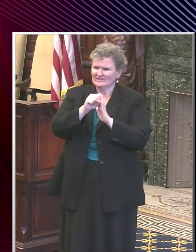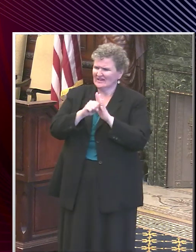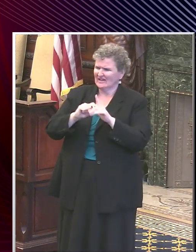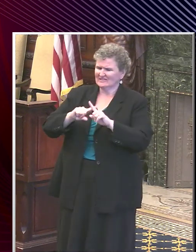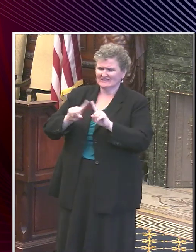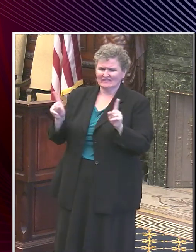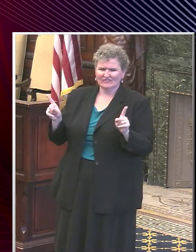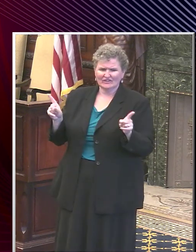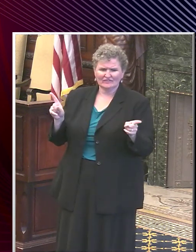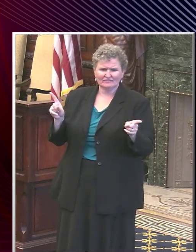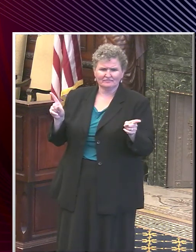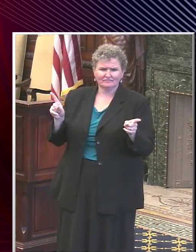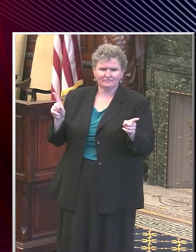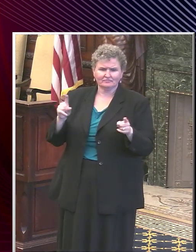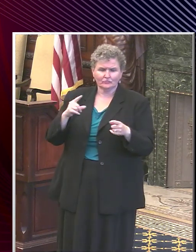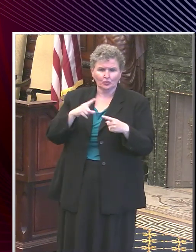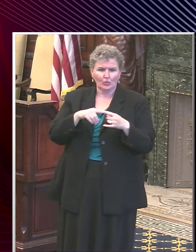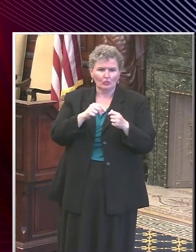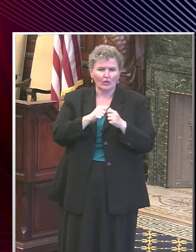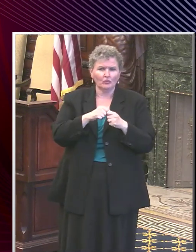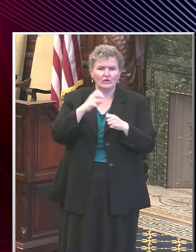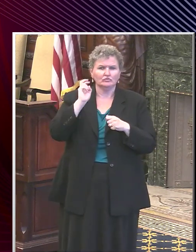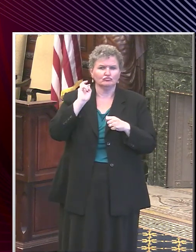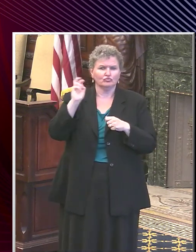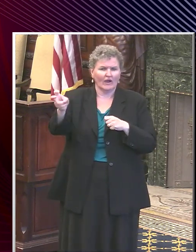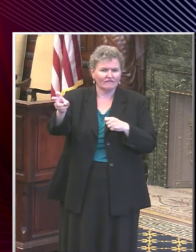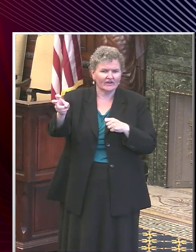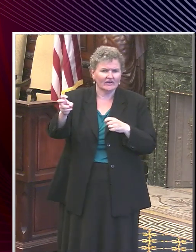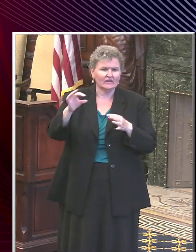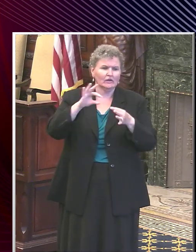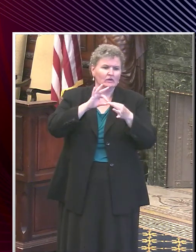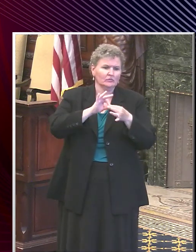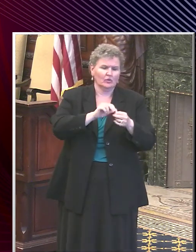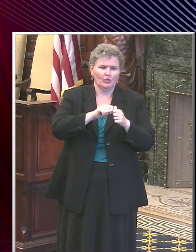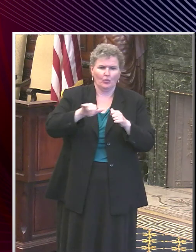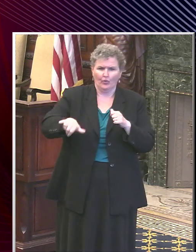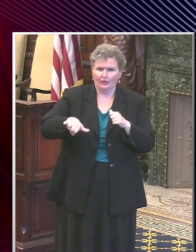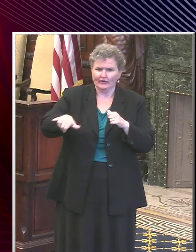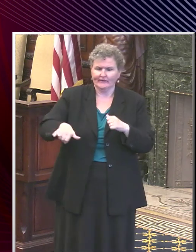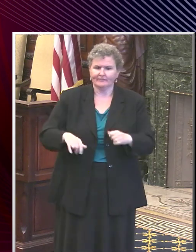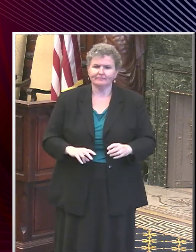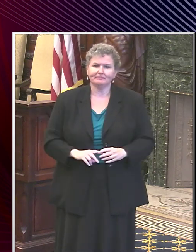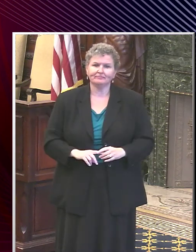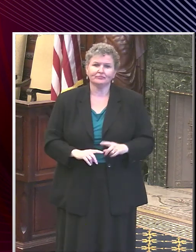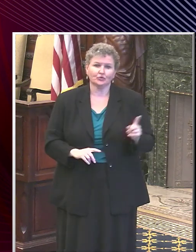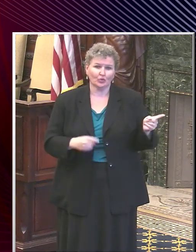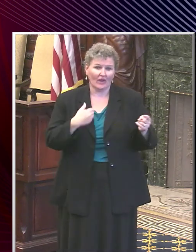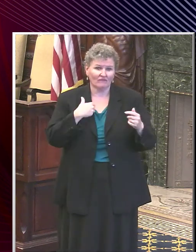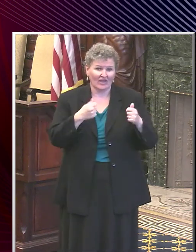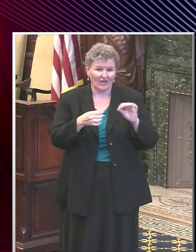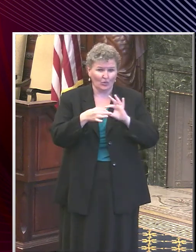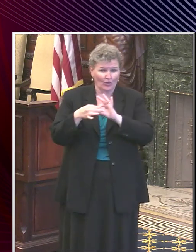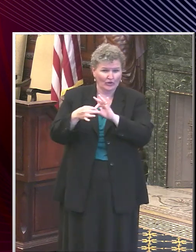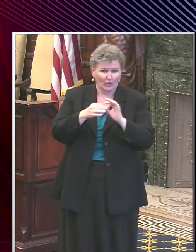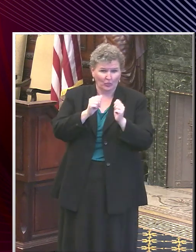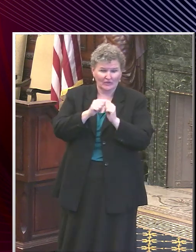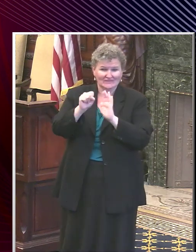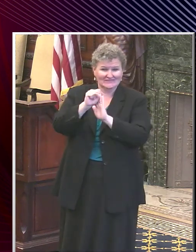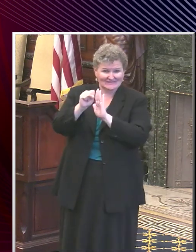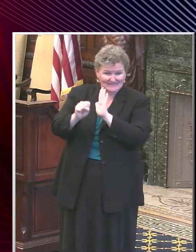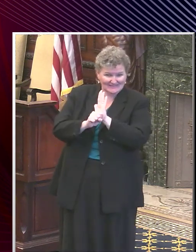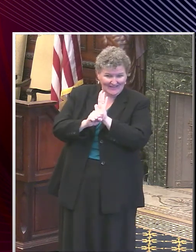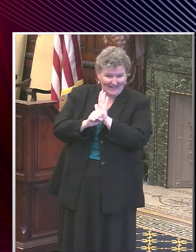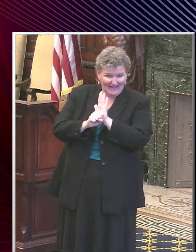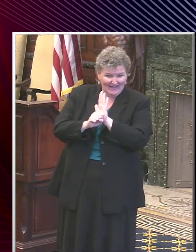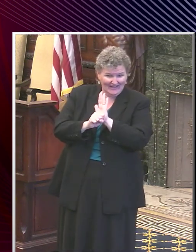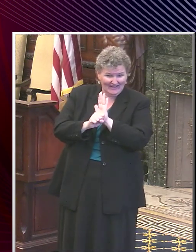to avoid travel to or quarantine when returning from. Is there coordination at the state level on